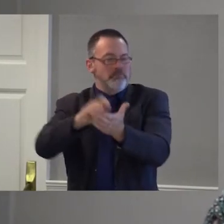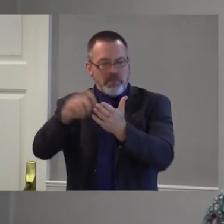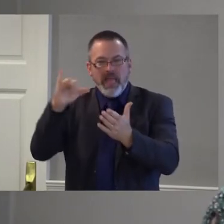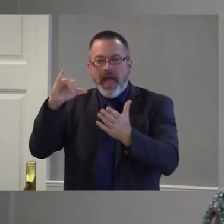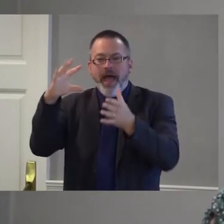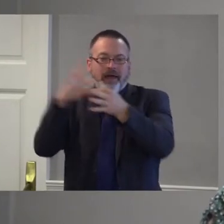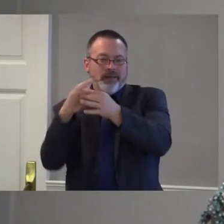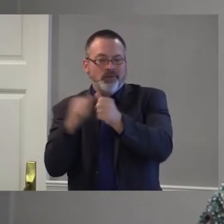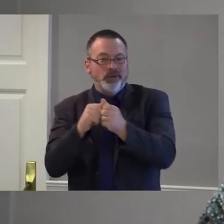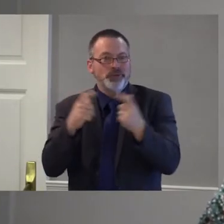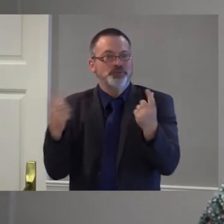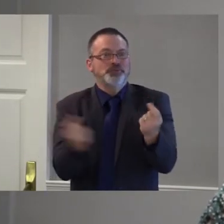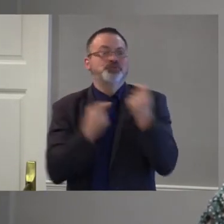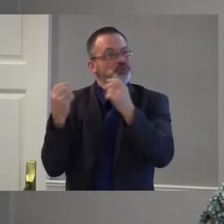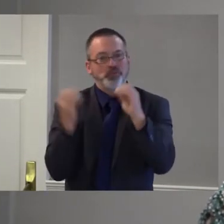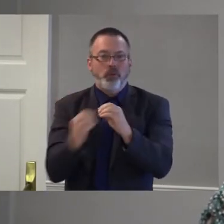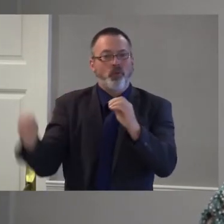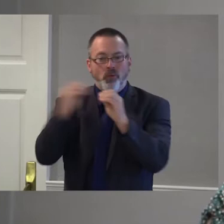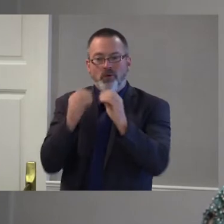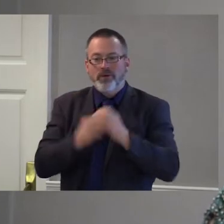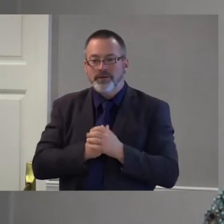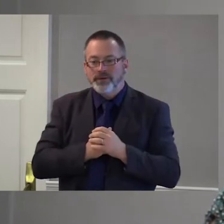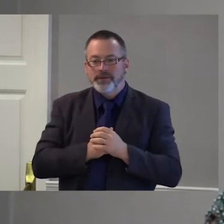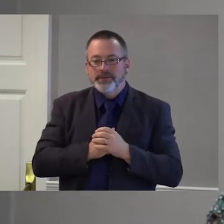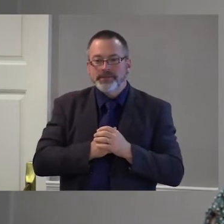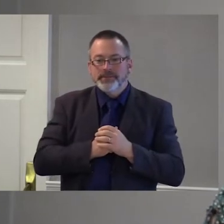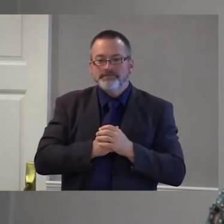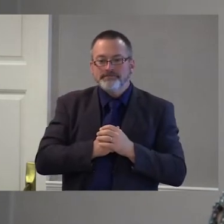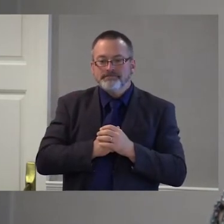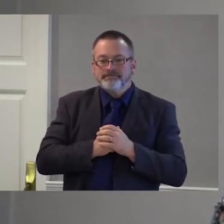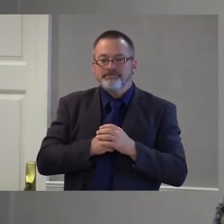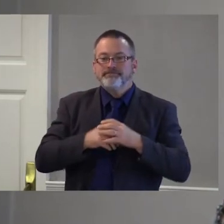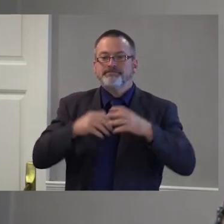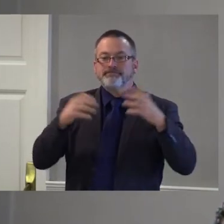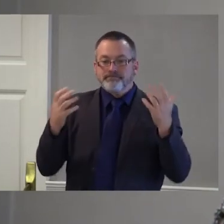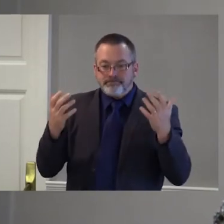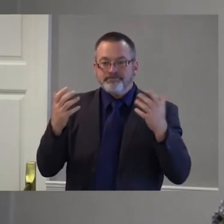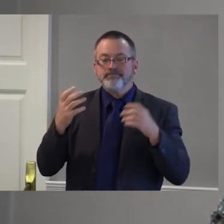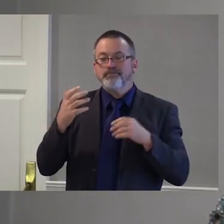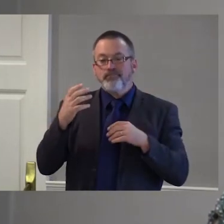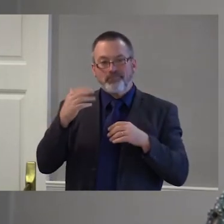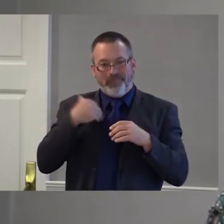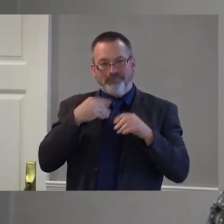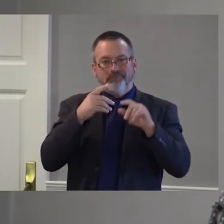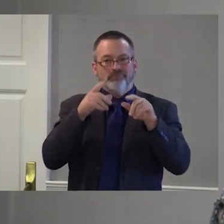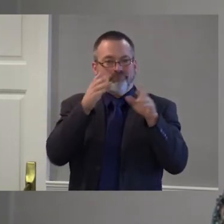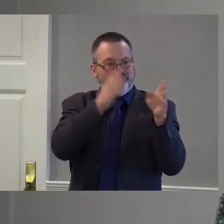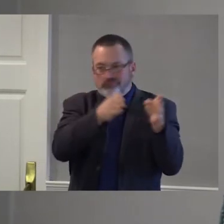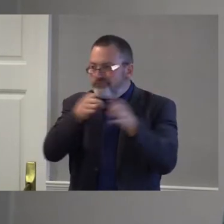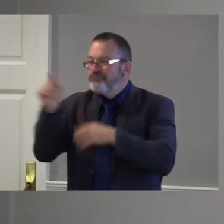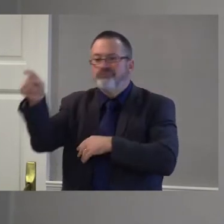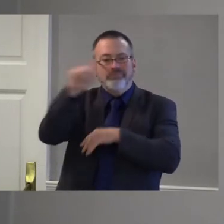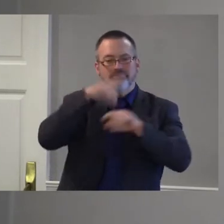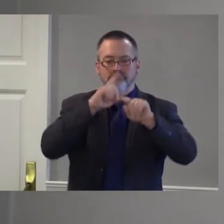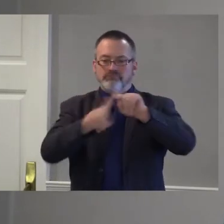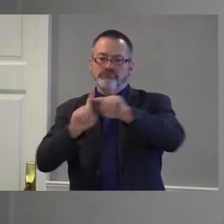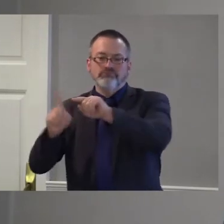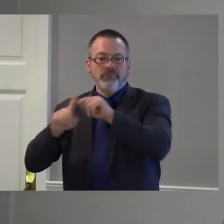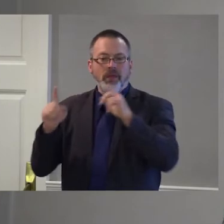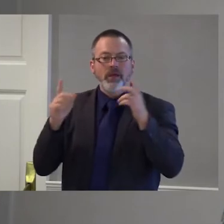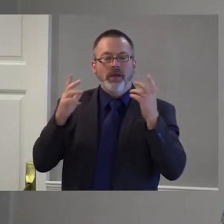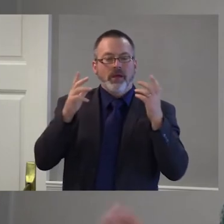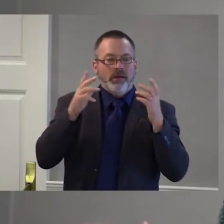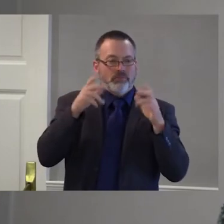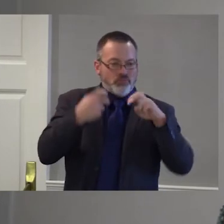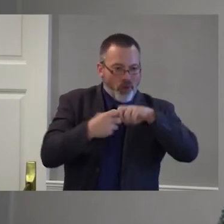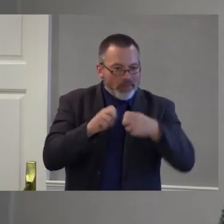issues, but rather private problems for us to deal with. We continue to fight daily discrimination, stigma, being